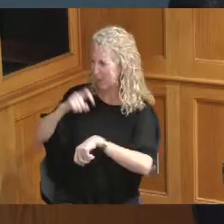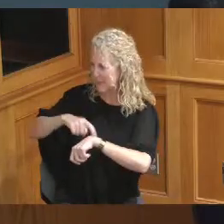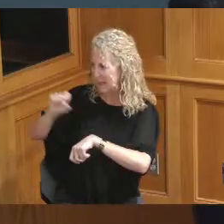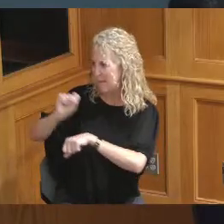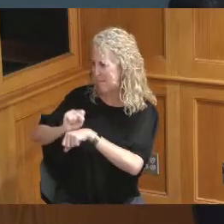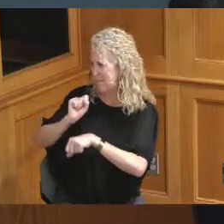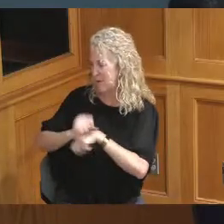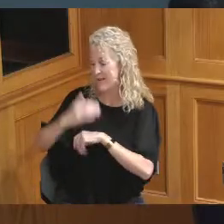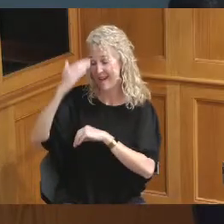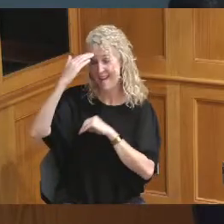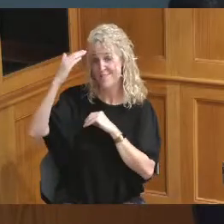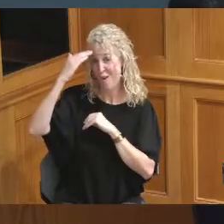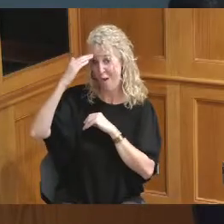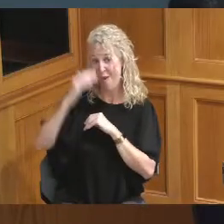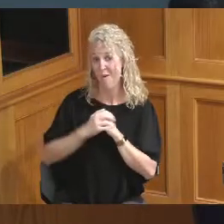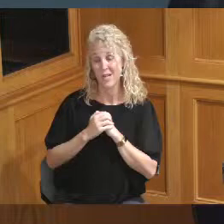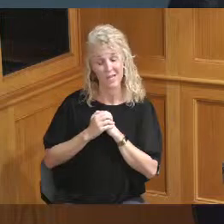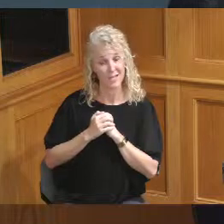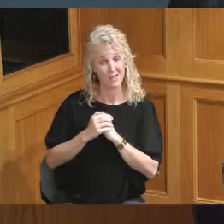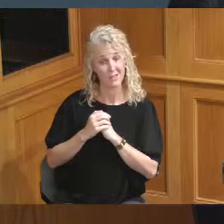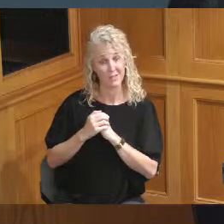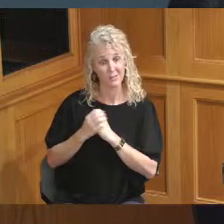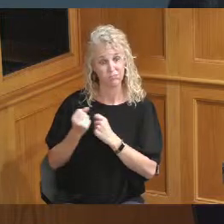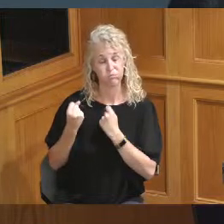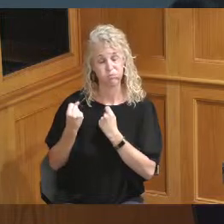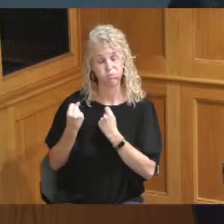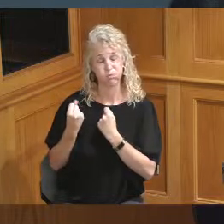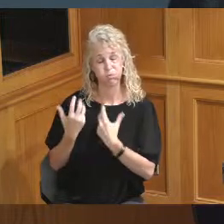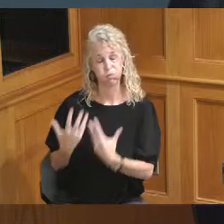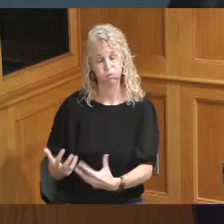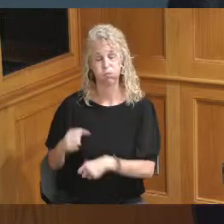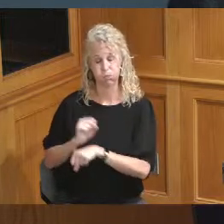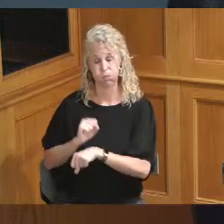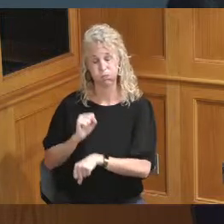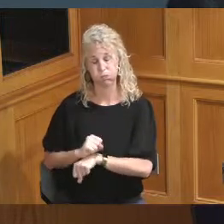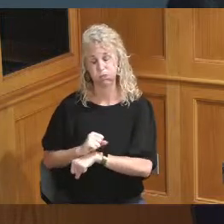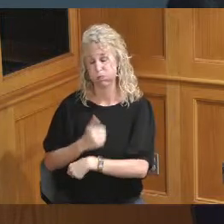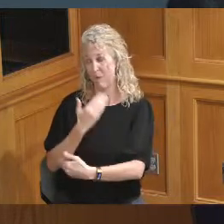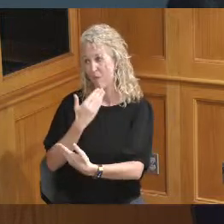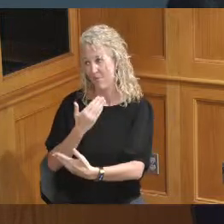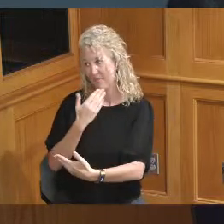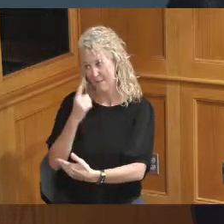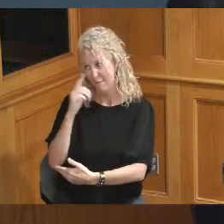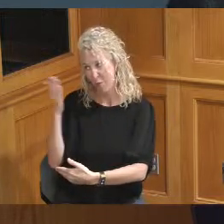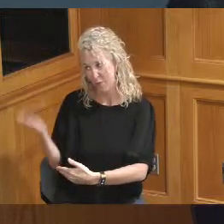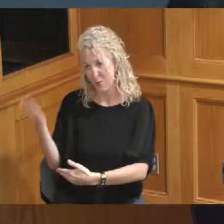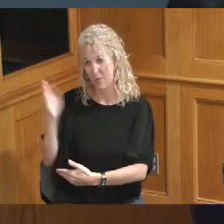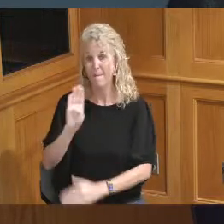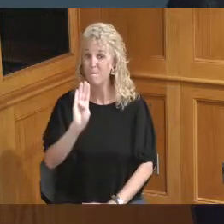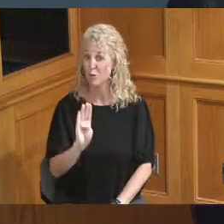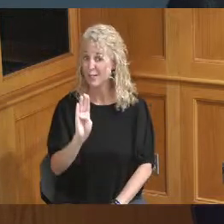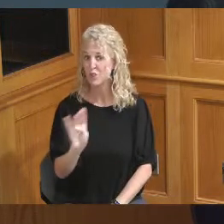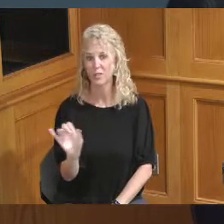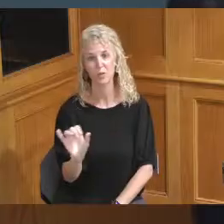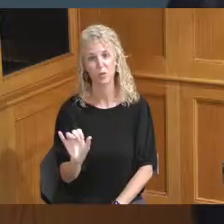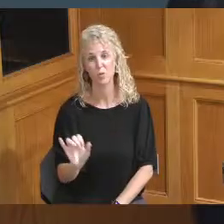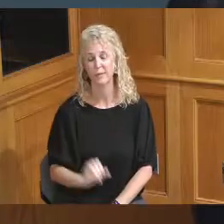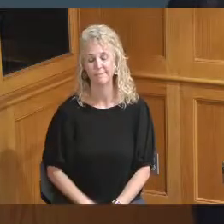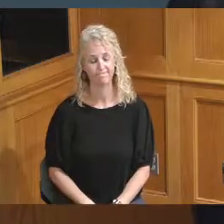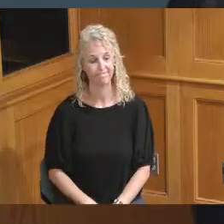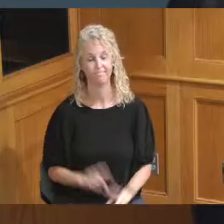in. I know it's been a lot of energy expended on this, so thank you for your work. Bridget Doherty has really stepped up